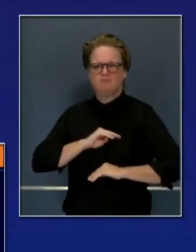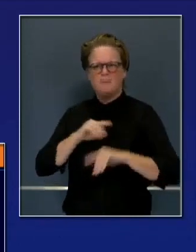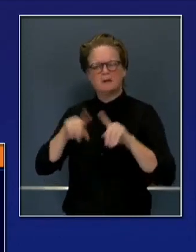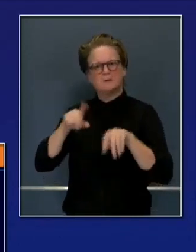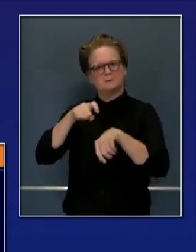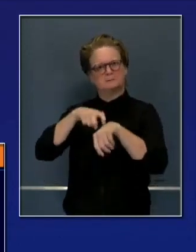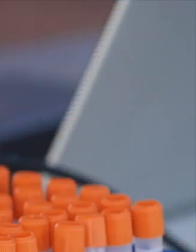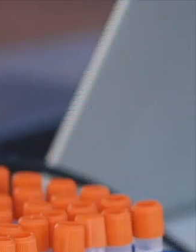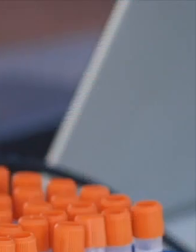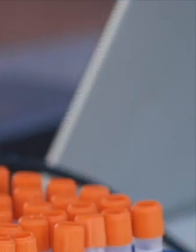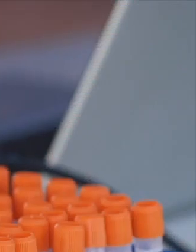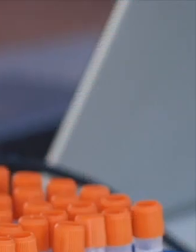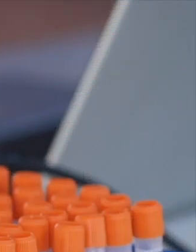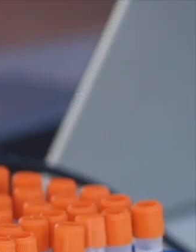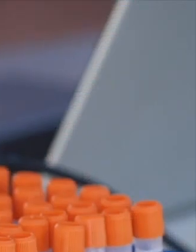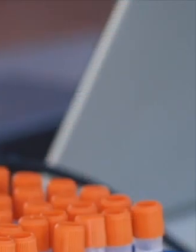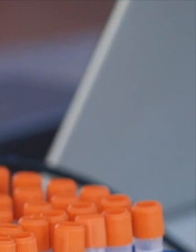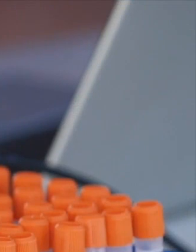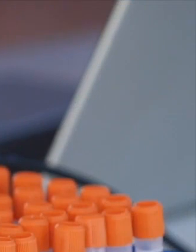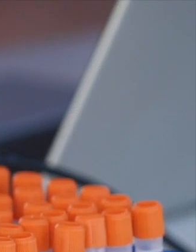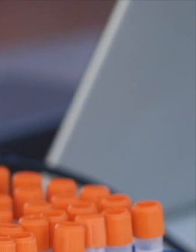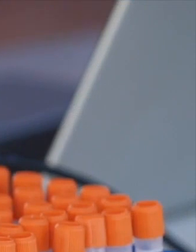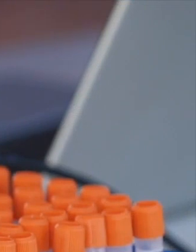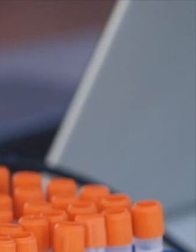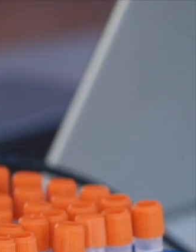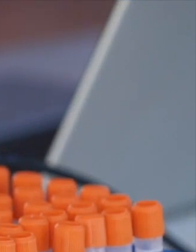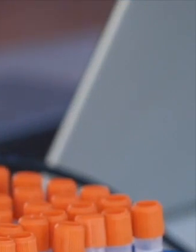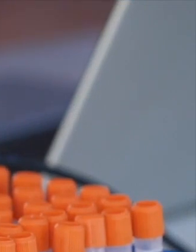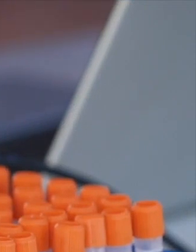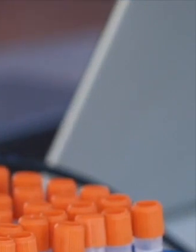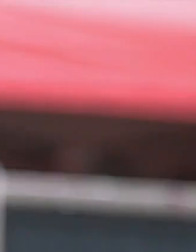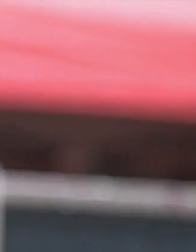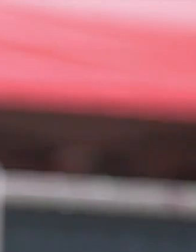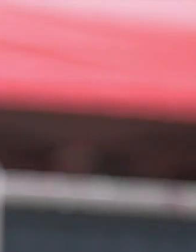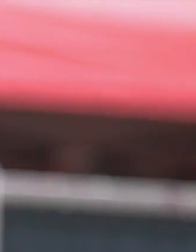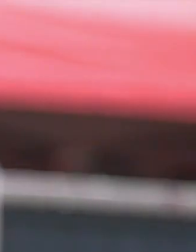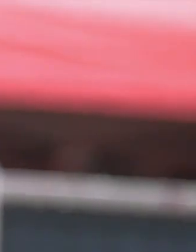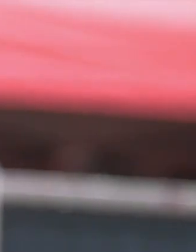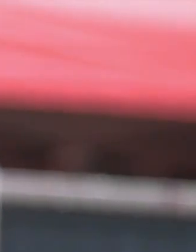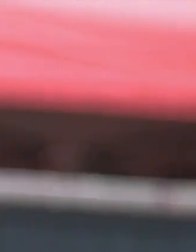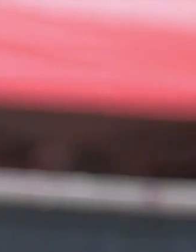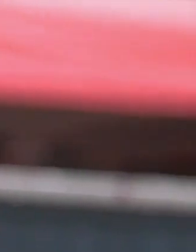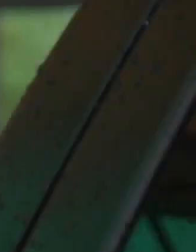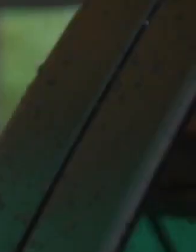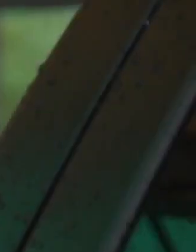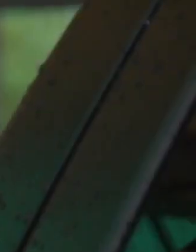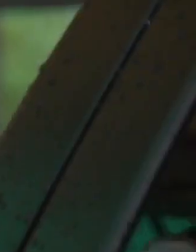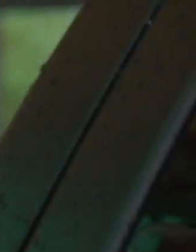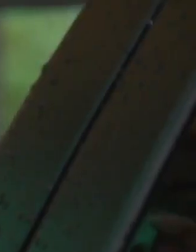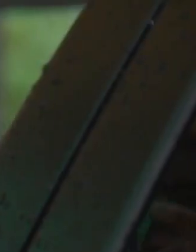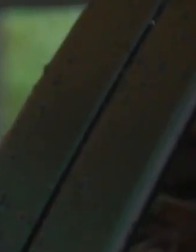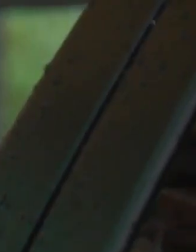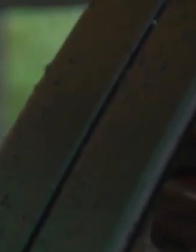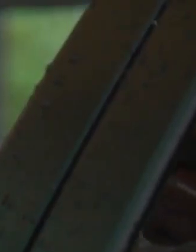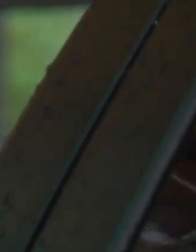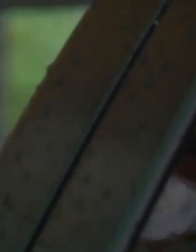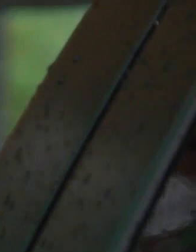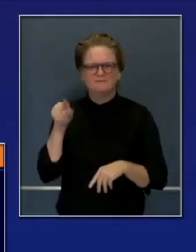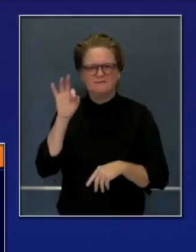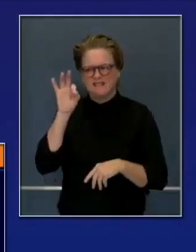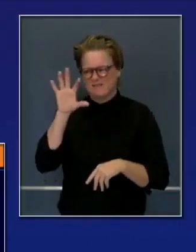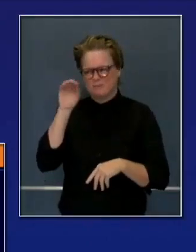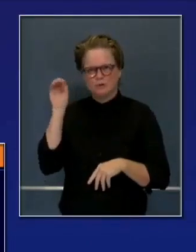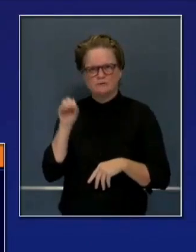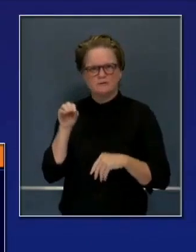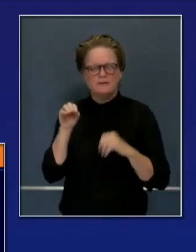Newsom says the good news Monday, Pfizer and Moderna are both making strides in the trials of their mass vaccinations. I think some